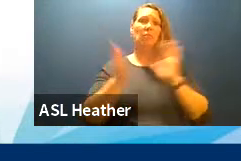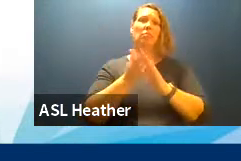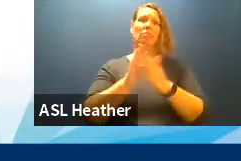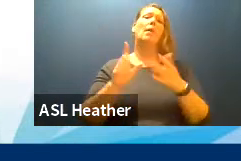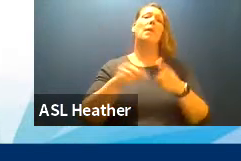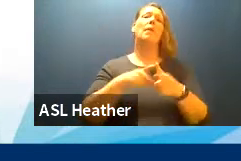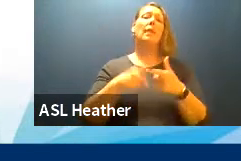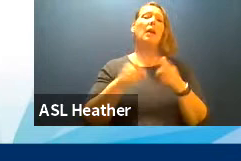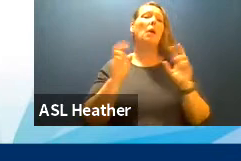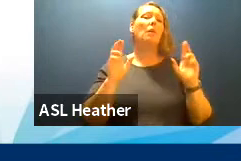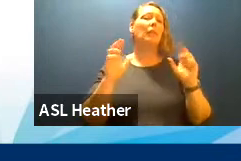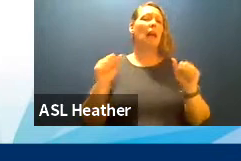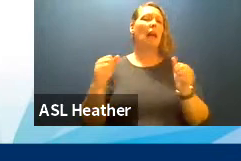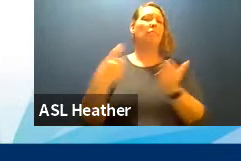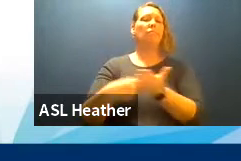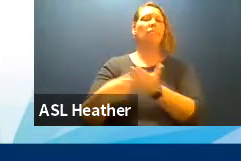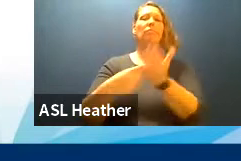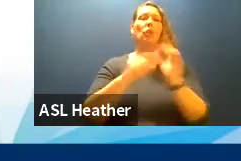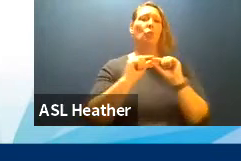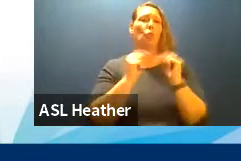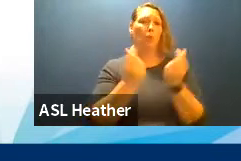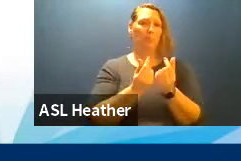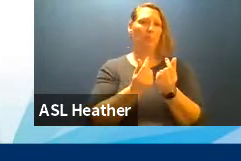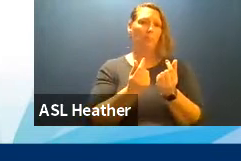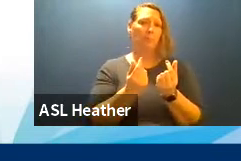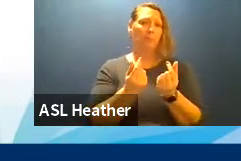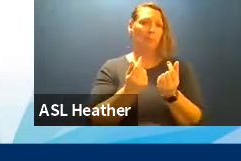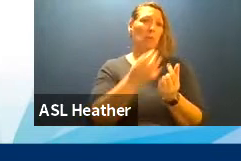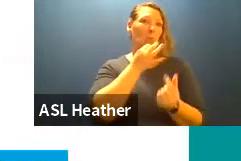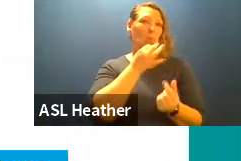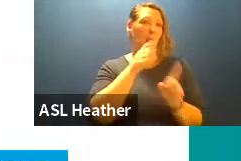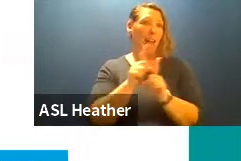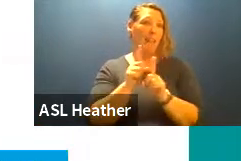to the group discussions as quickly as possible.